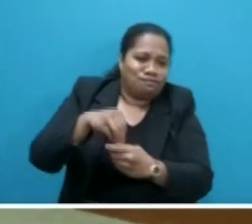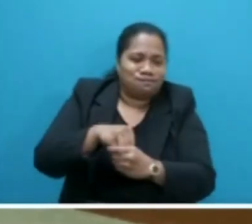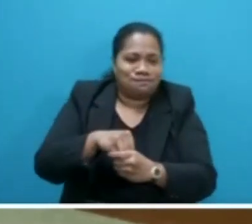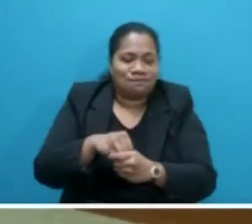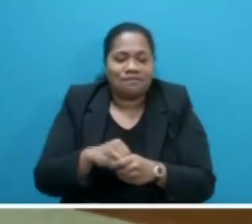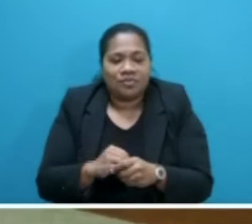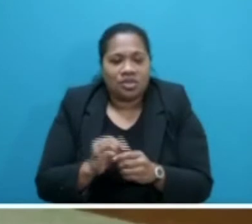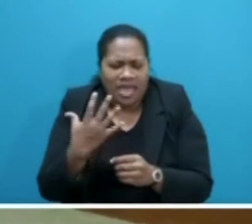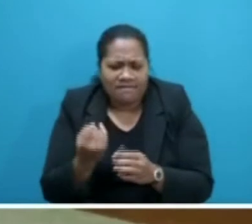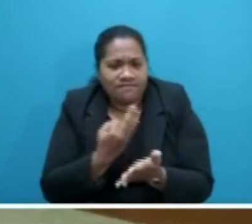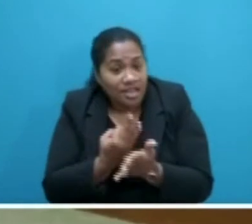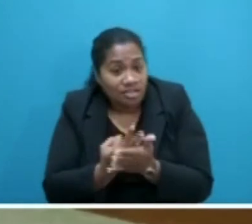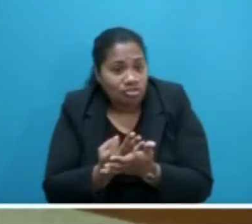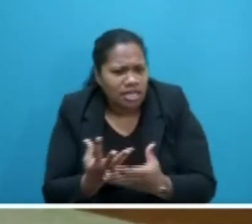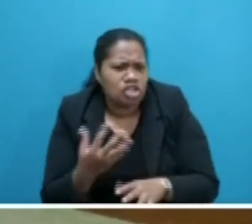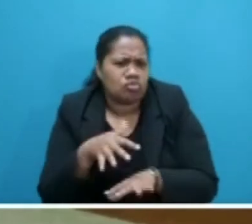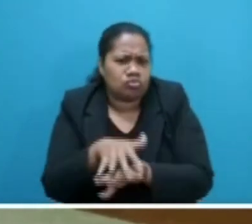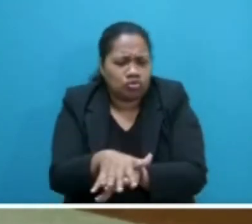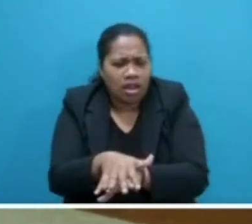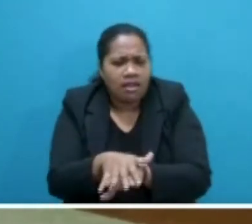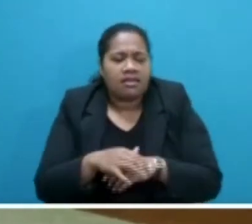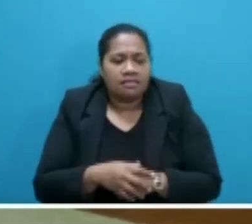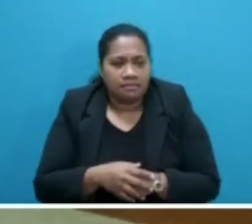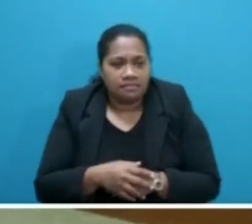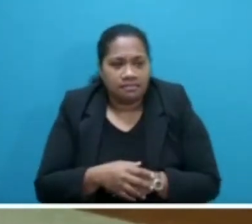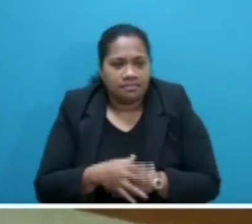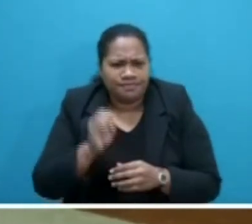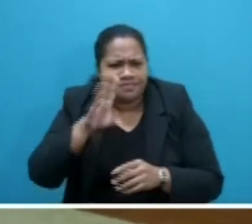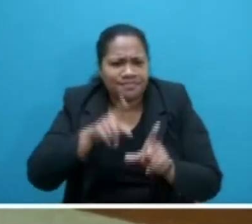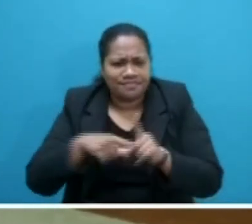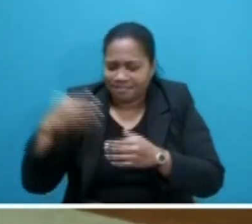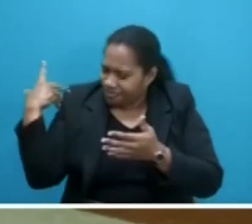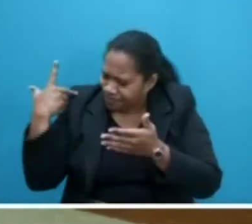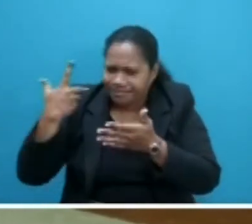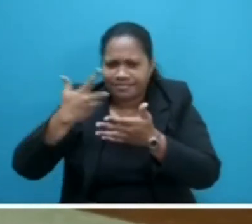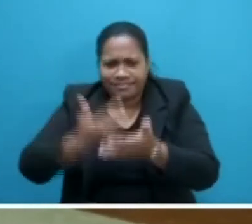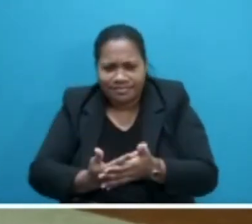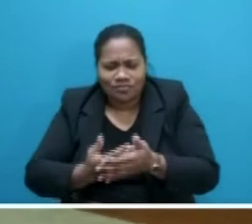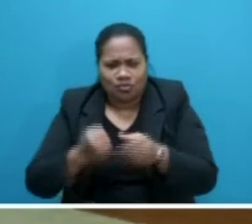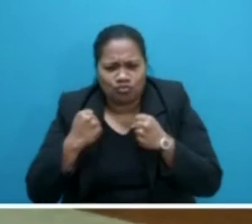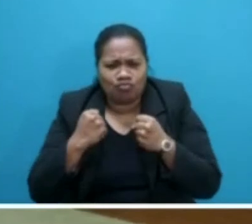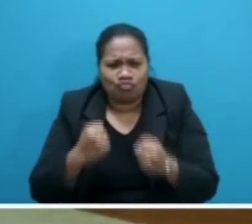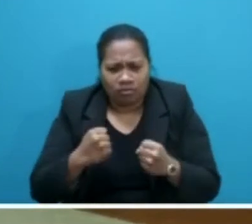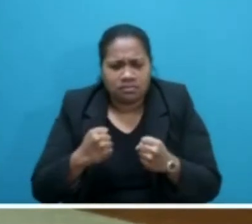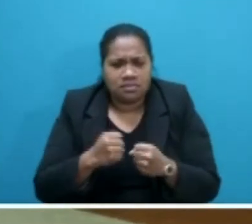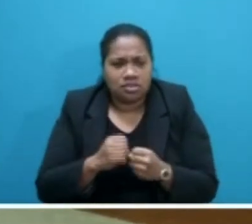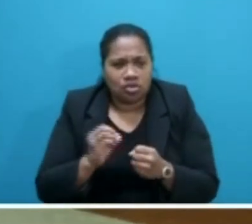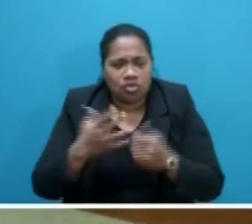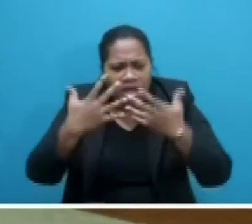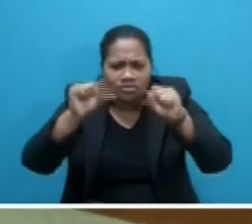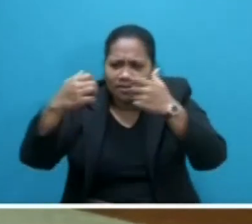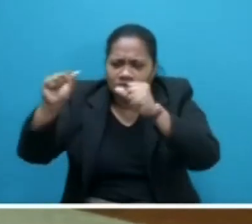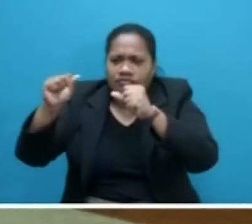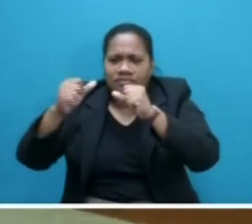financial inclusion. With 10 years of economic growth at our back, we are in our strongest ever position to achieve record levels of